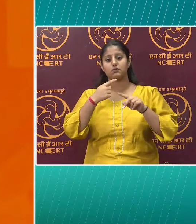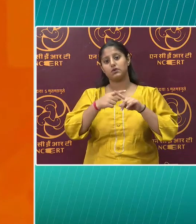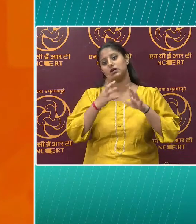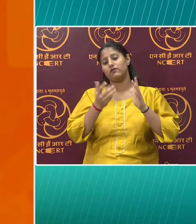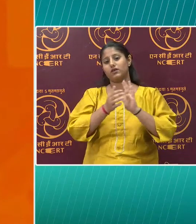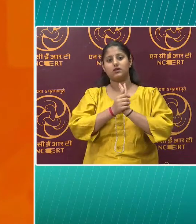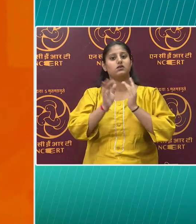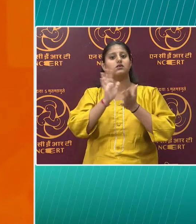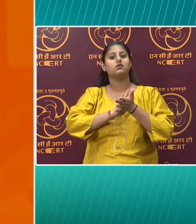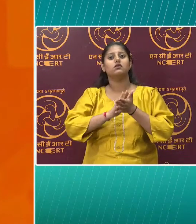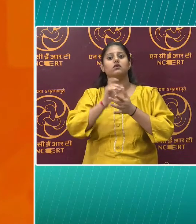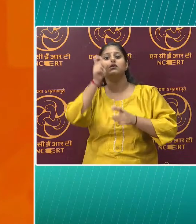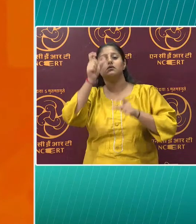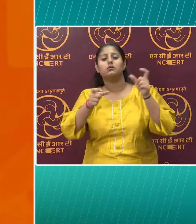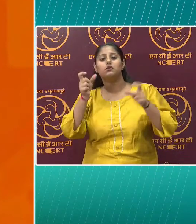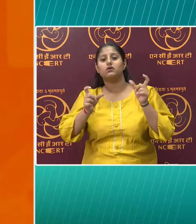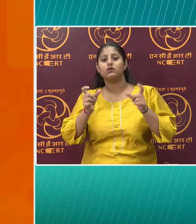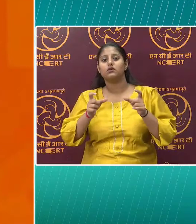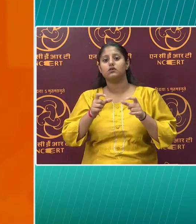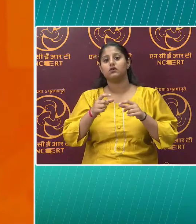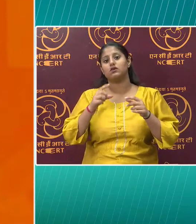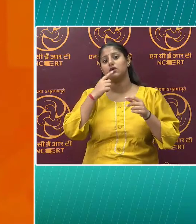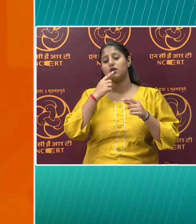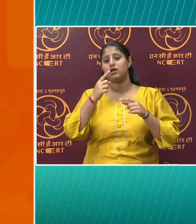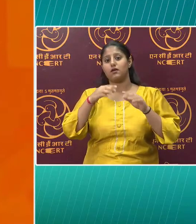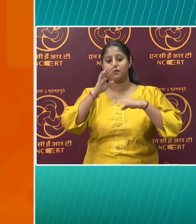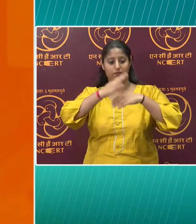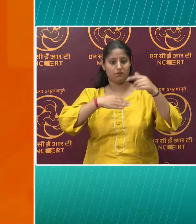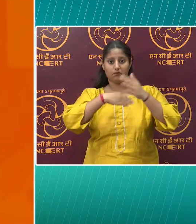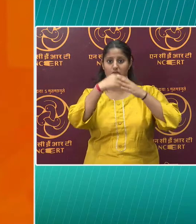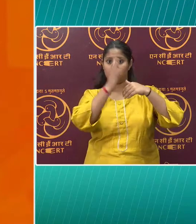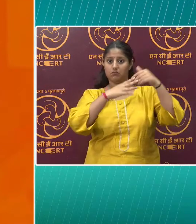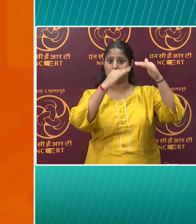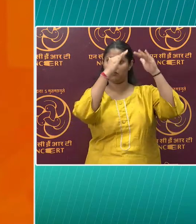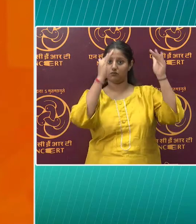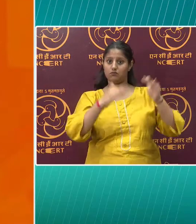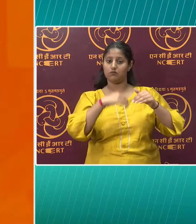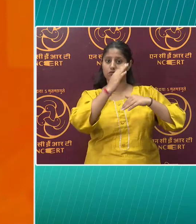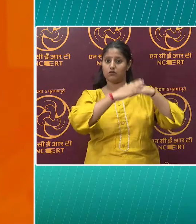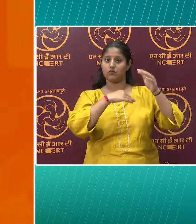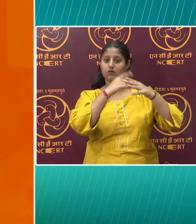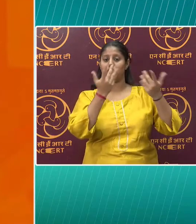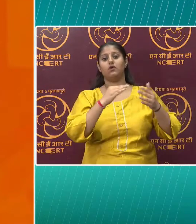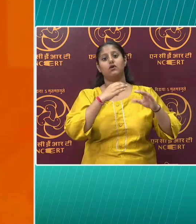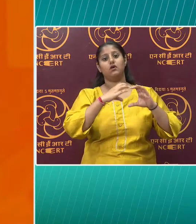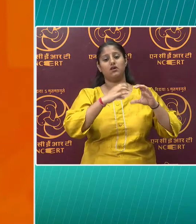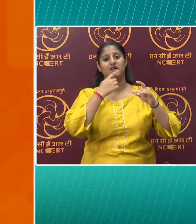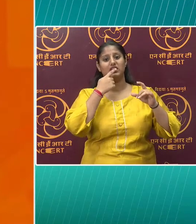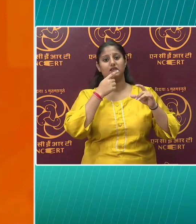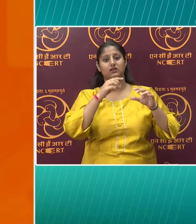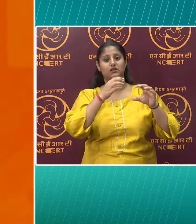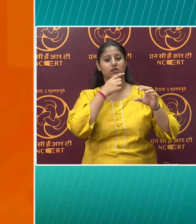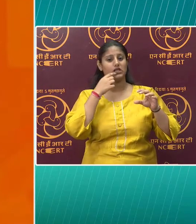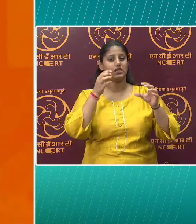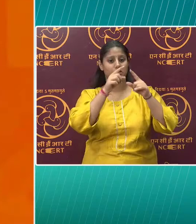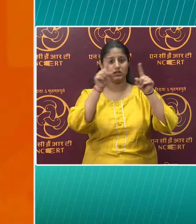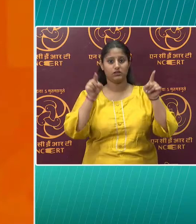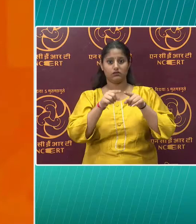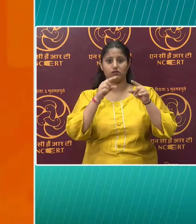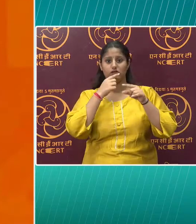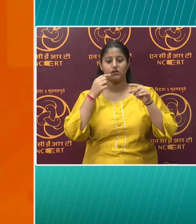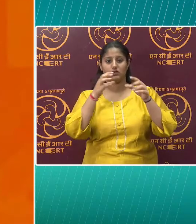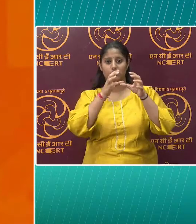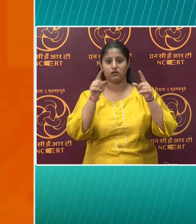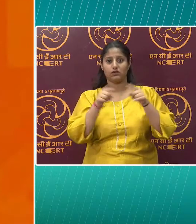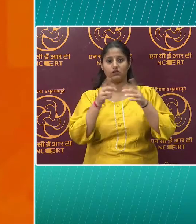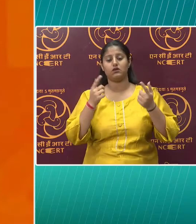with innovative ways of lifting bricks from the ground to the top of the building. Right. They